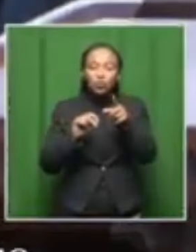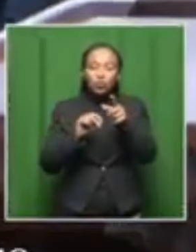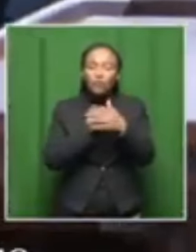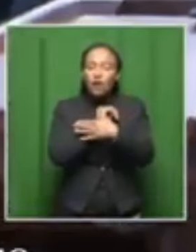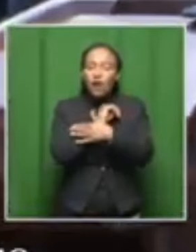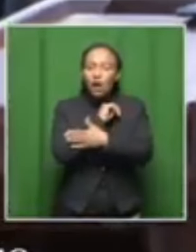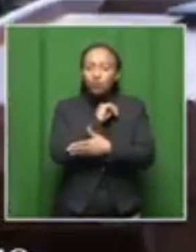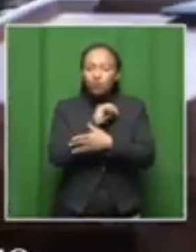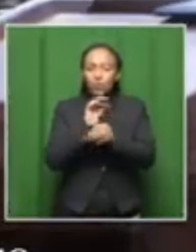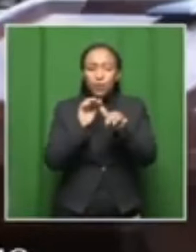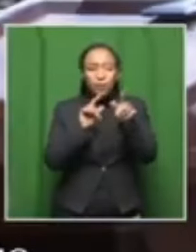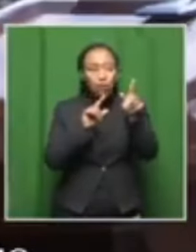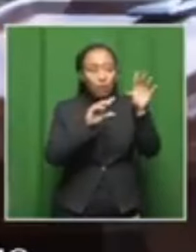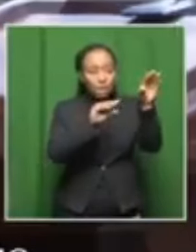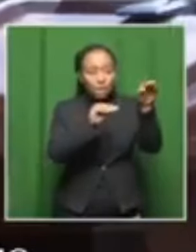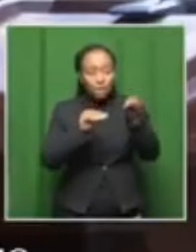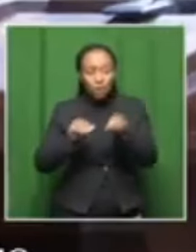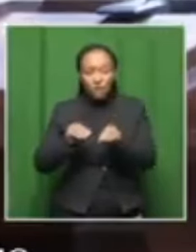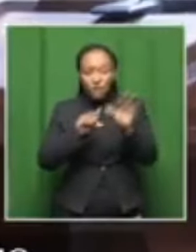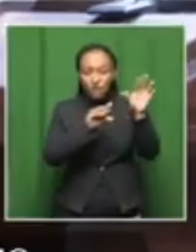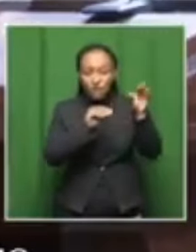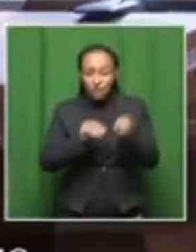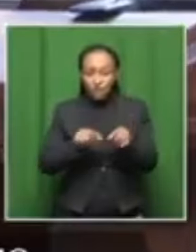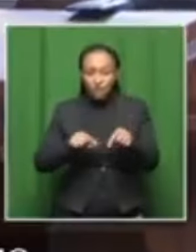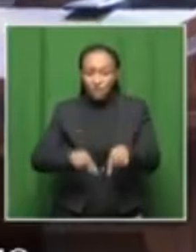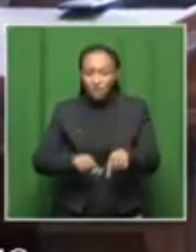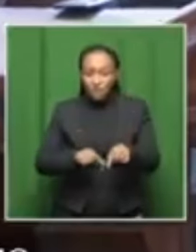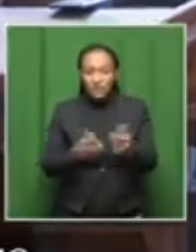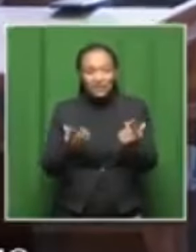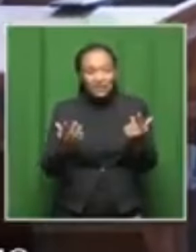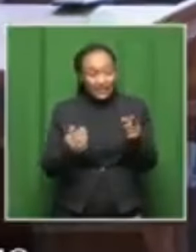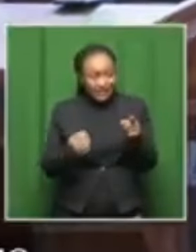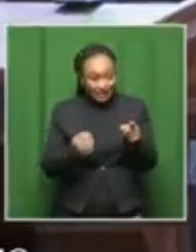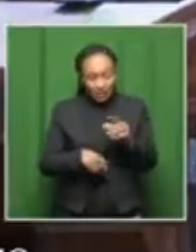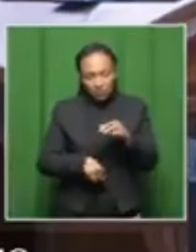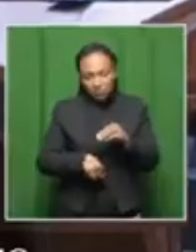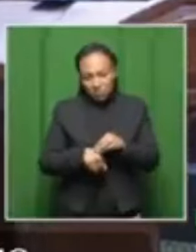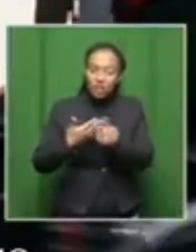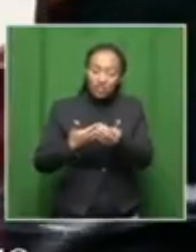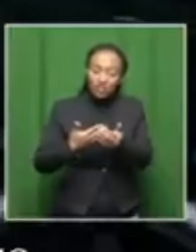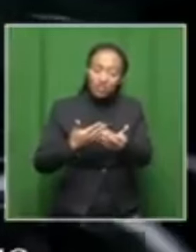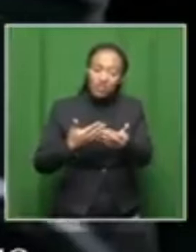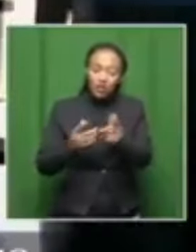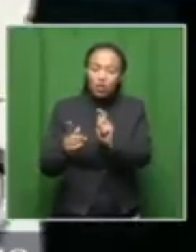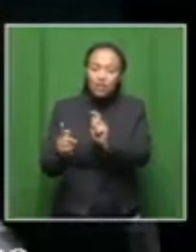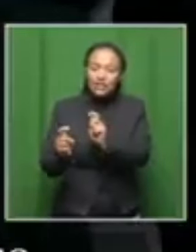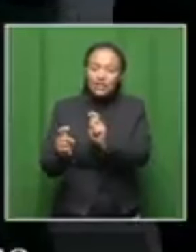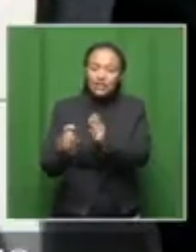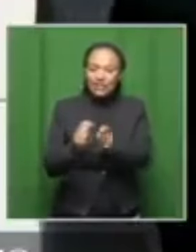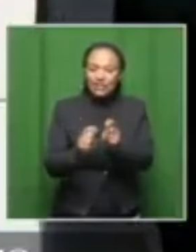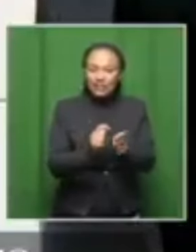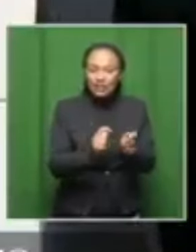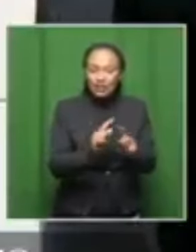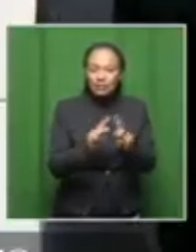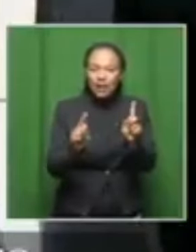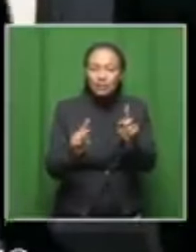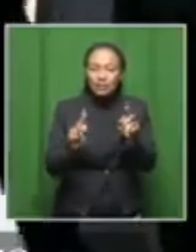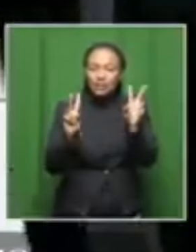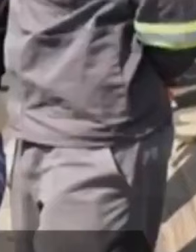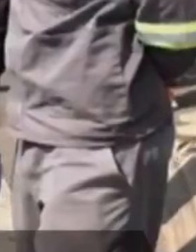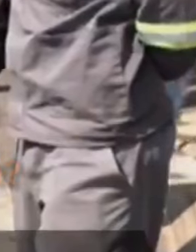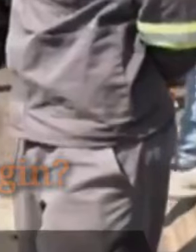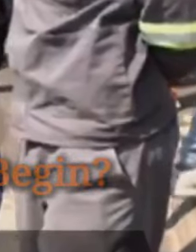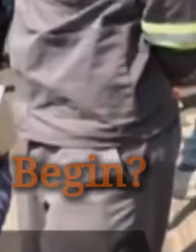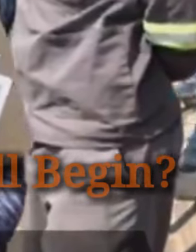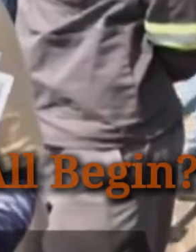is not there in the program, for me, this is a sociology conference. Deal with the question of migration. Please